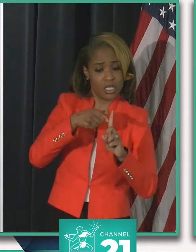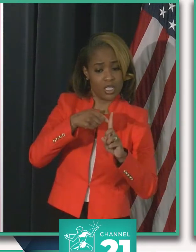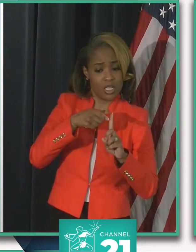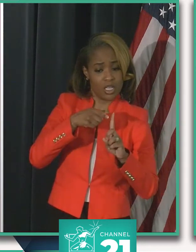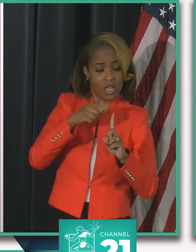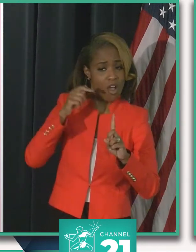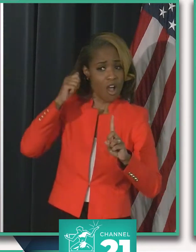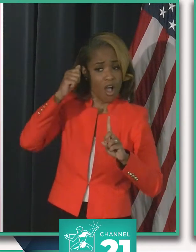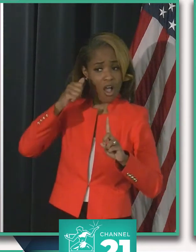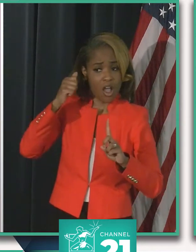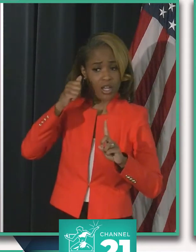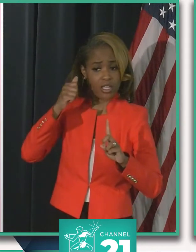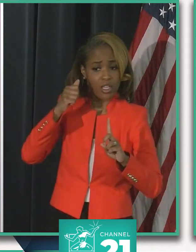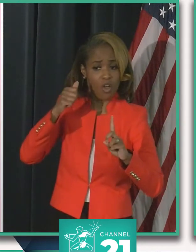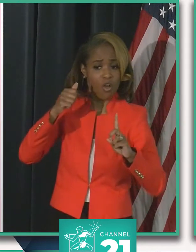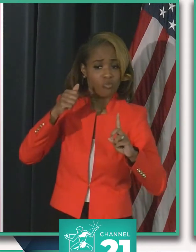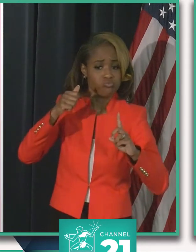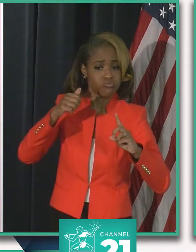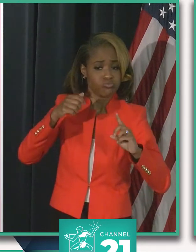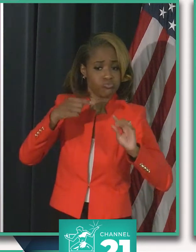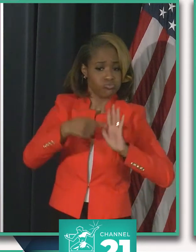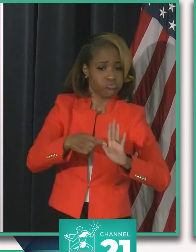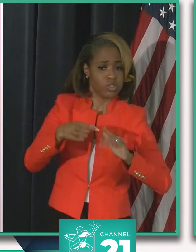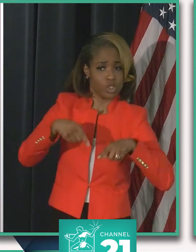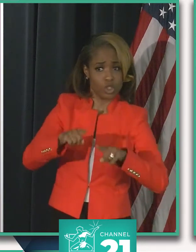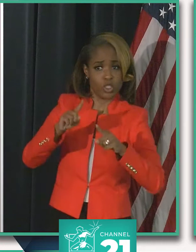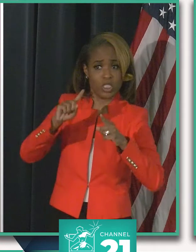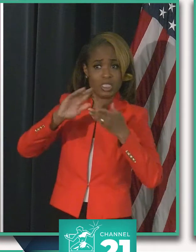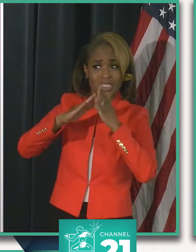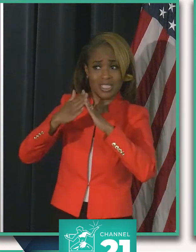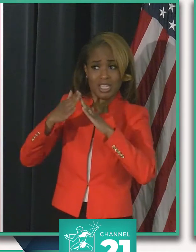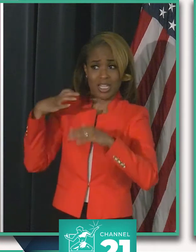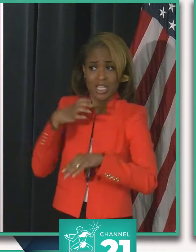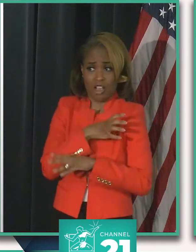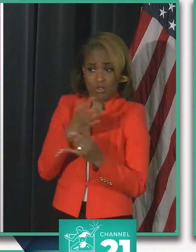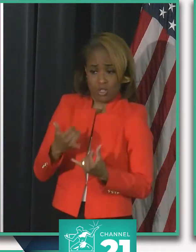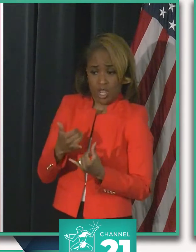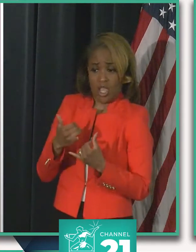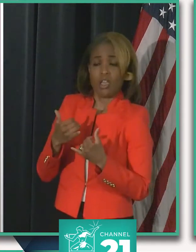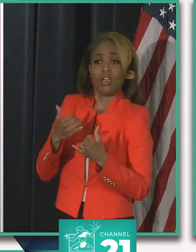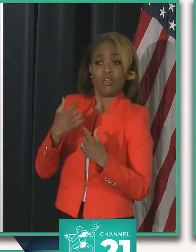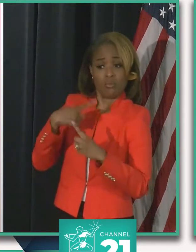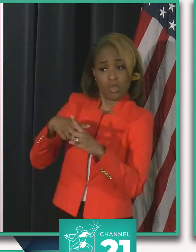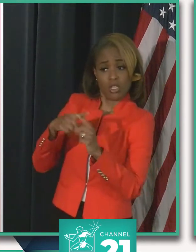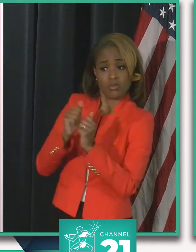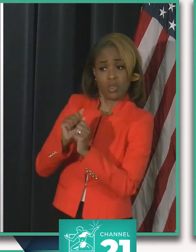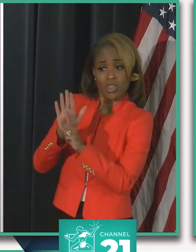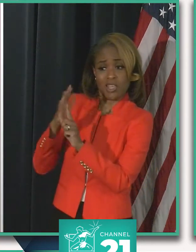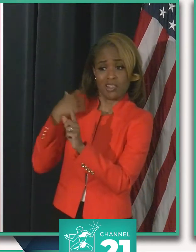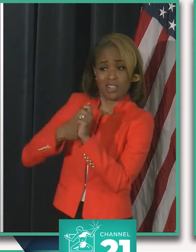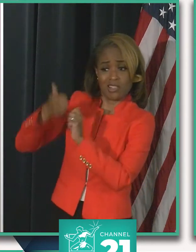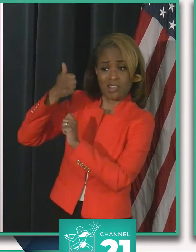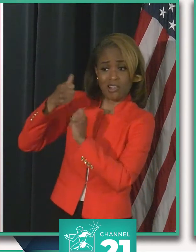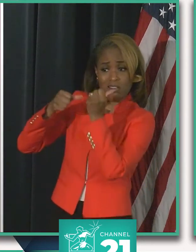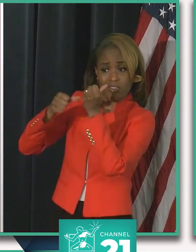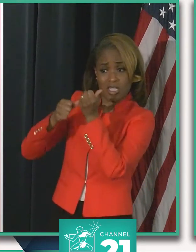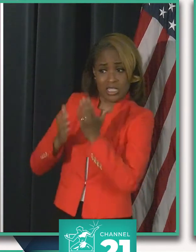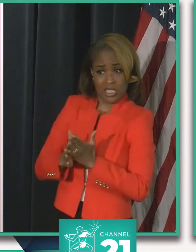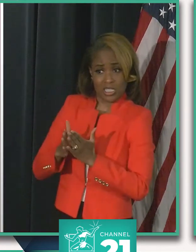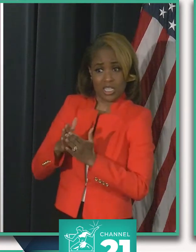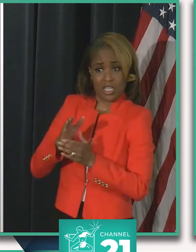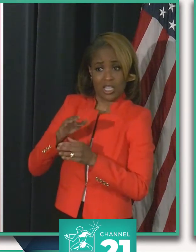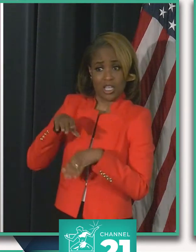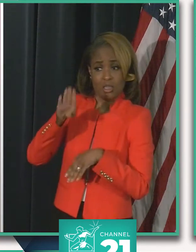audio tape was played on him during the City Council meeting today, along with his executive assistant of